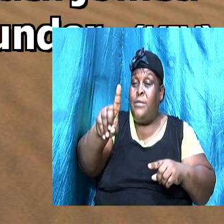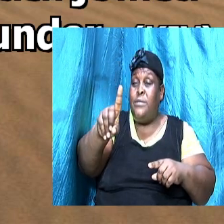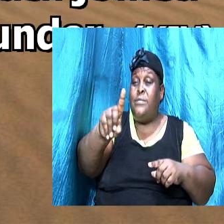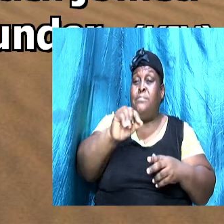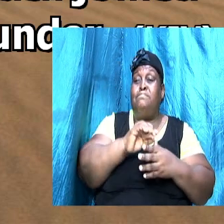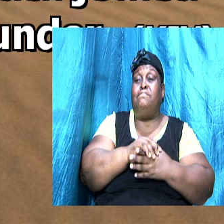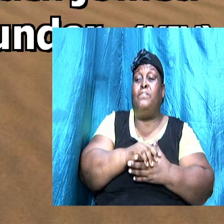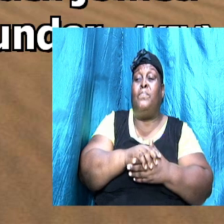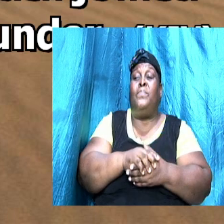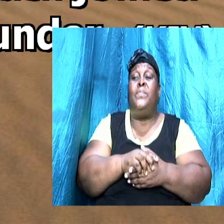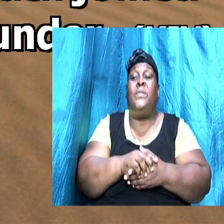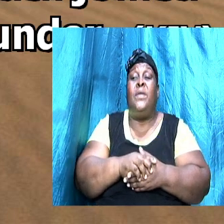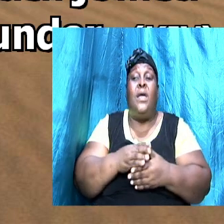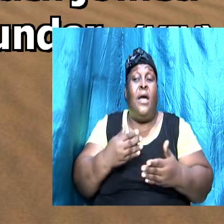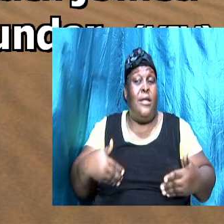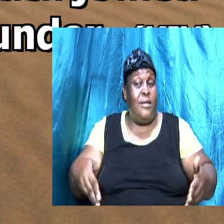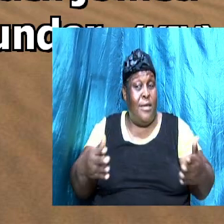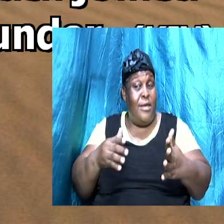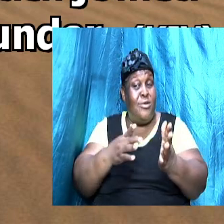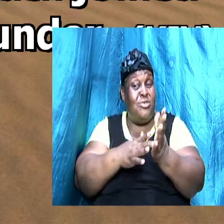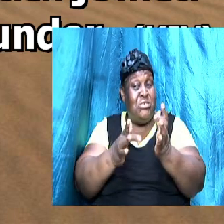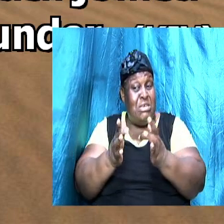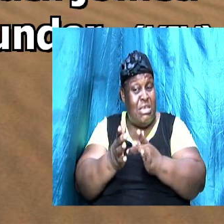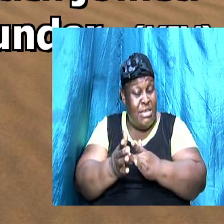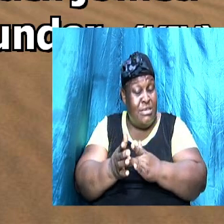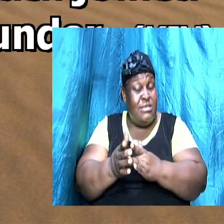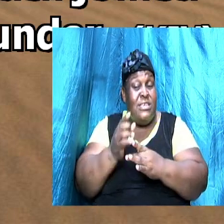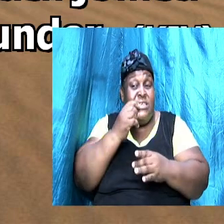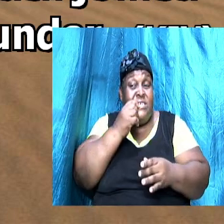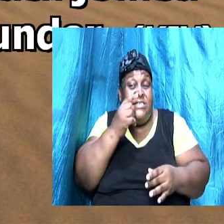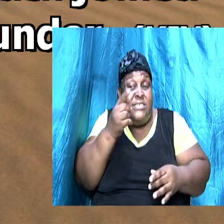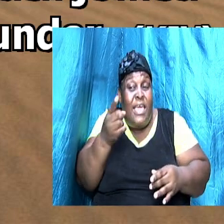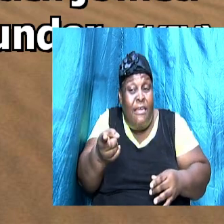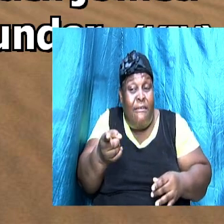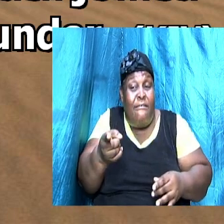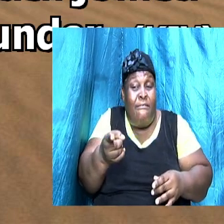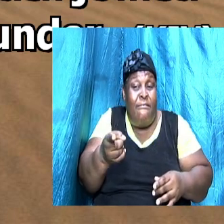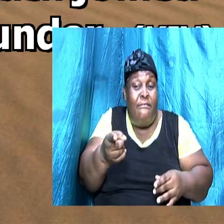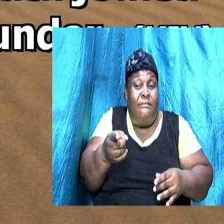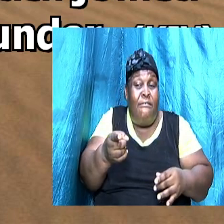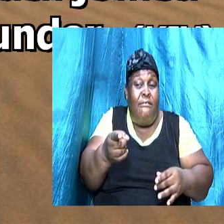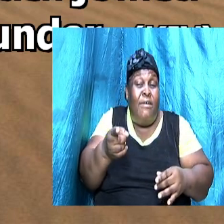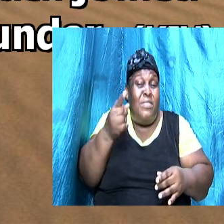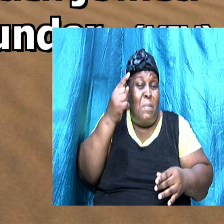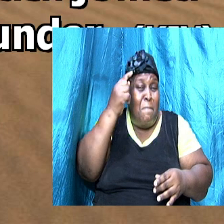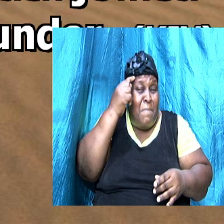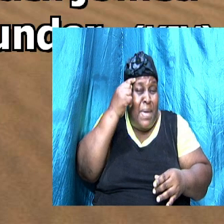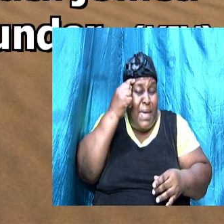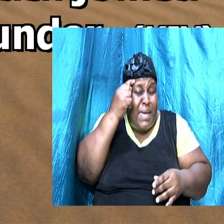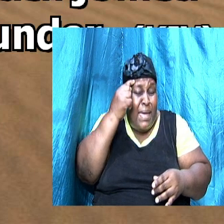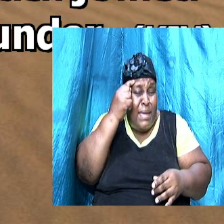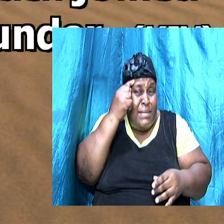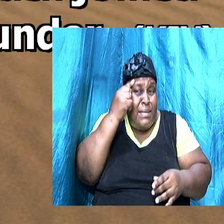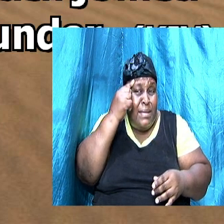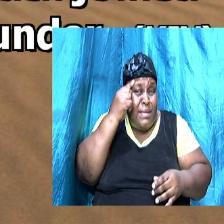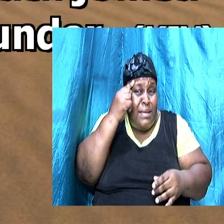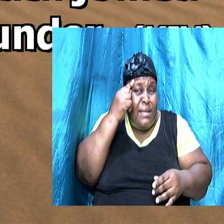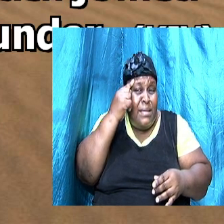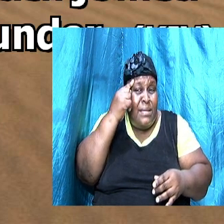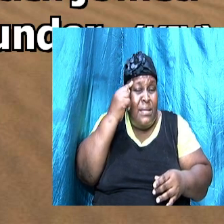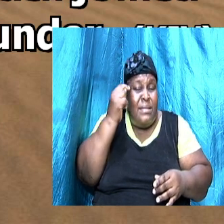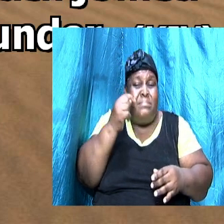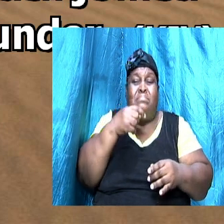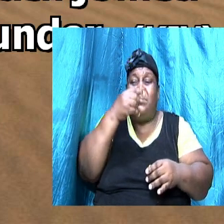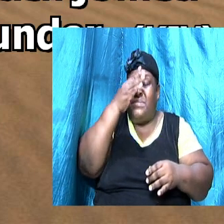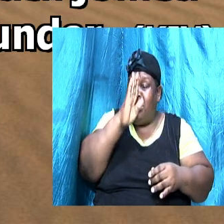flesh. And here Jesus now conveying the mind of God, conveying the intent